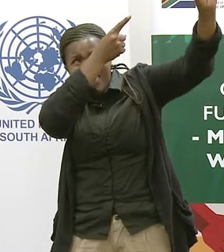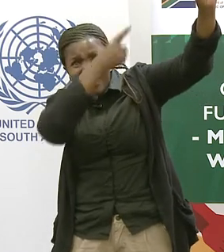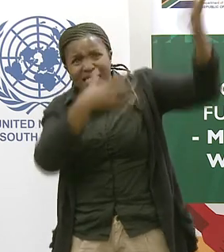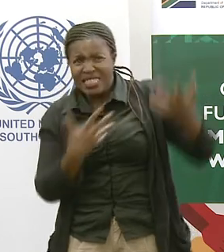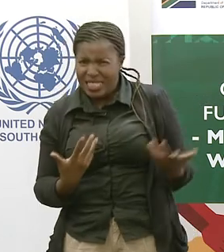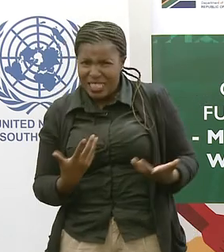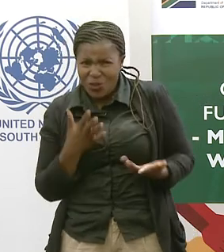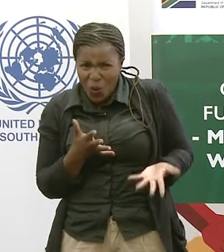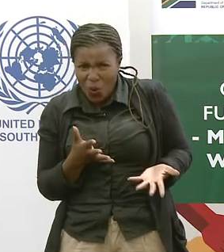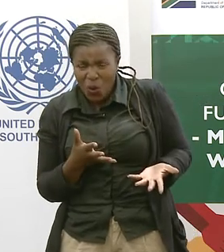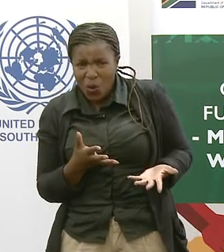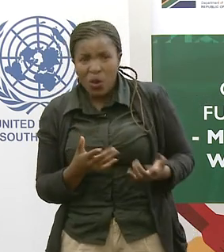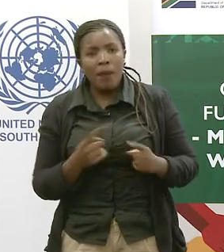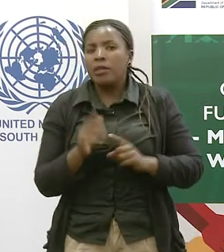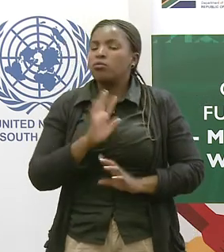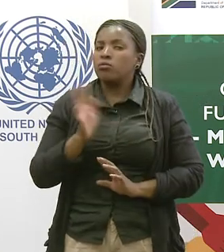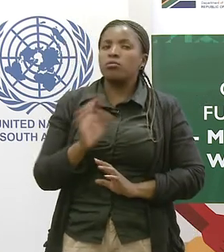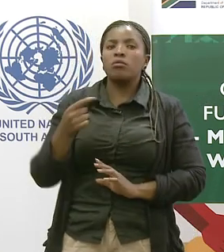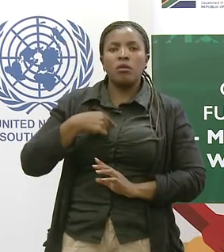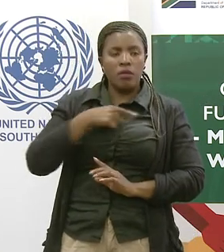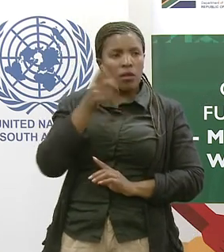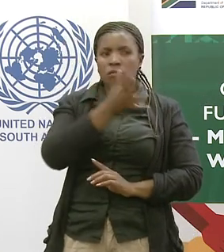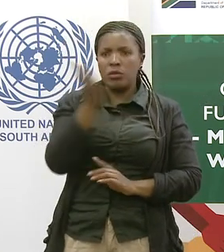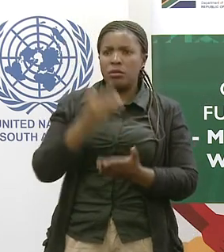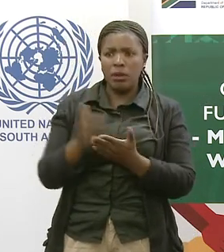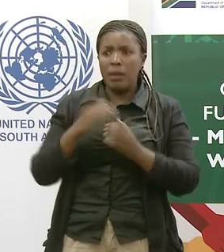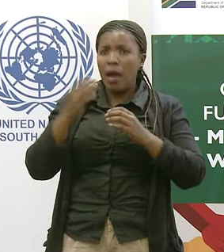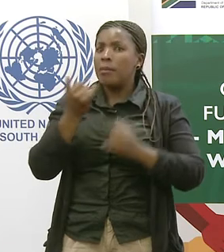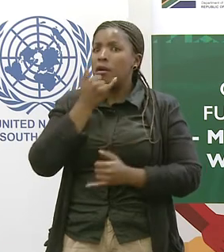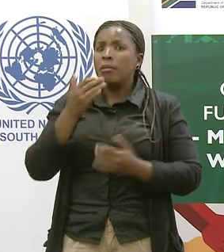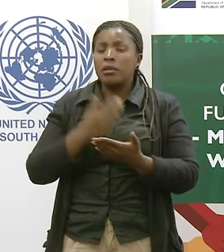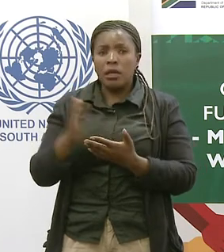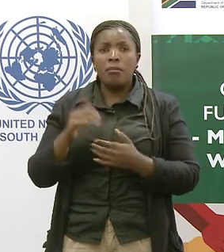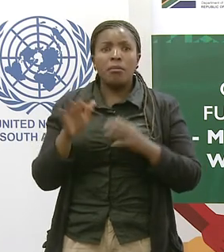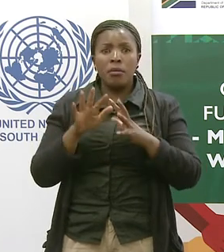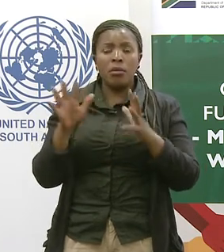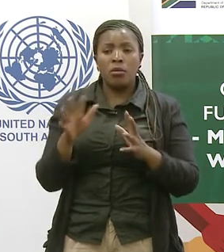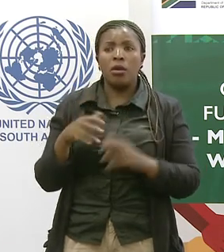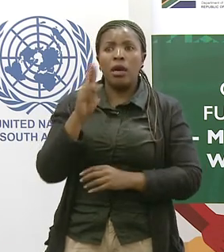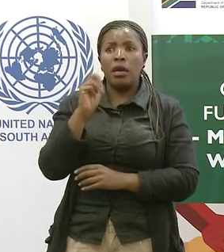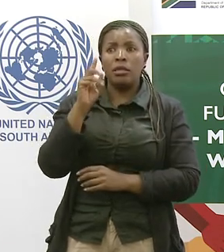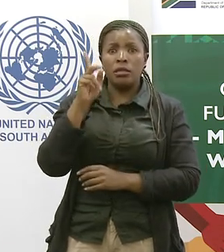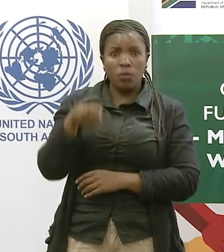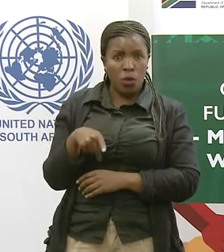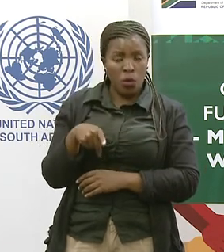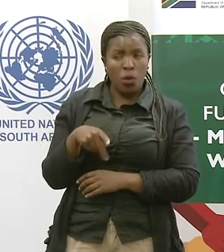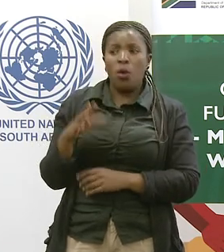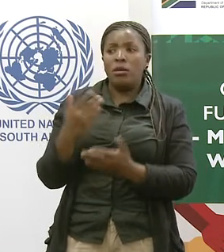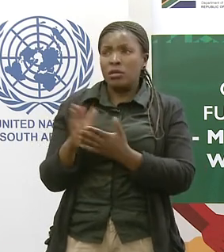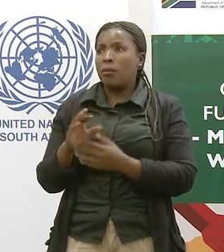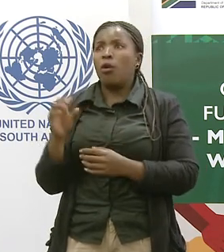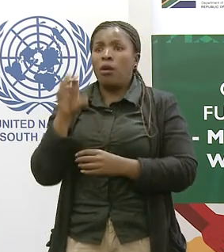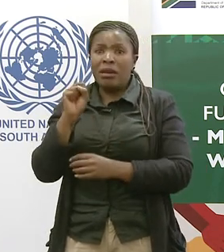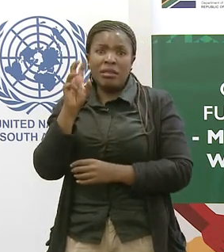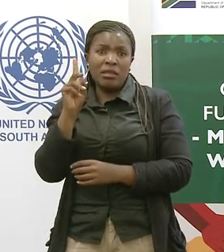insist upon, and I'm glad that there are people in the room, you know, when we talk about the National Development Plan or the Sustainable Development